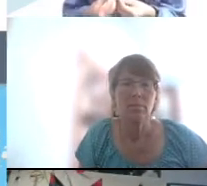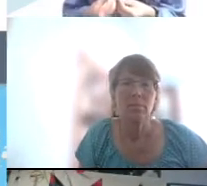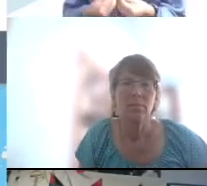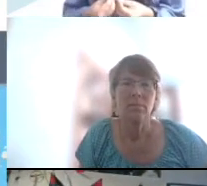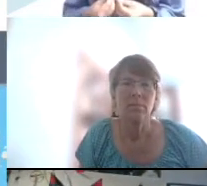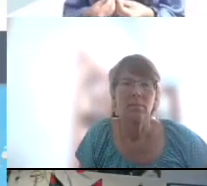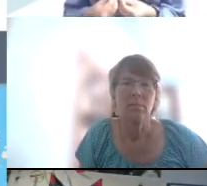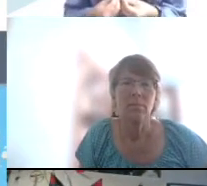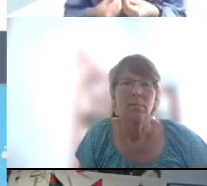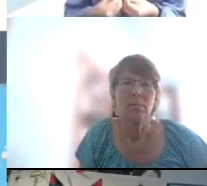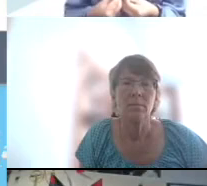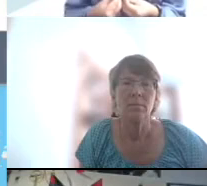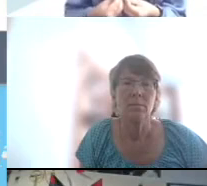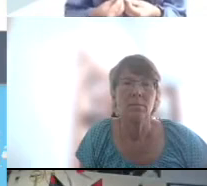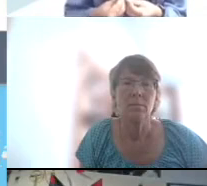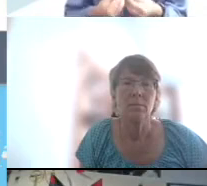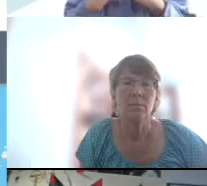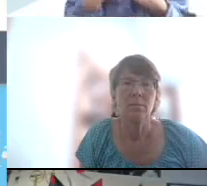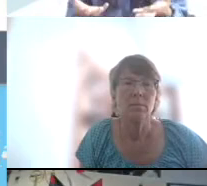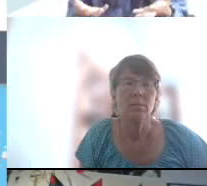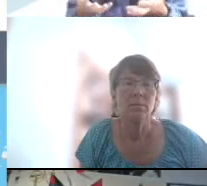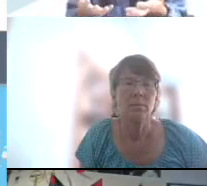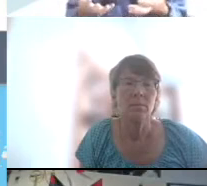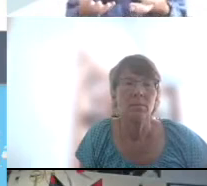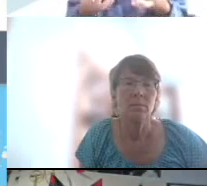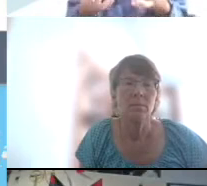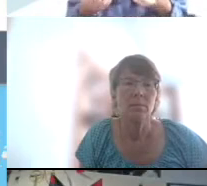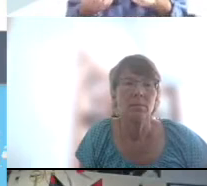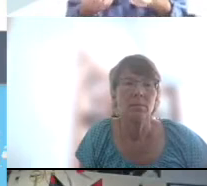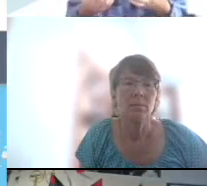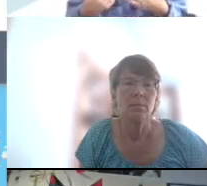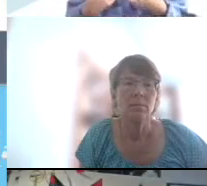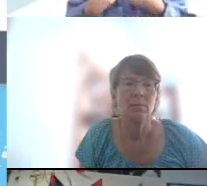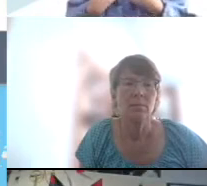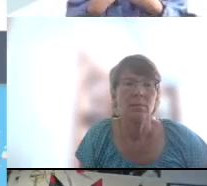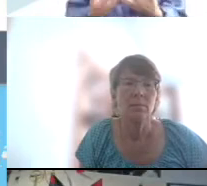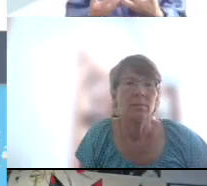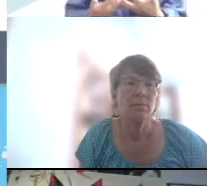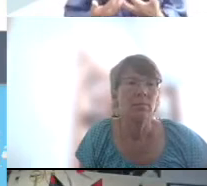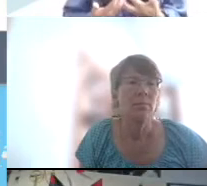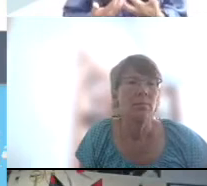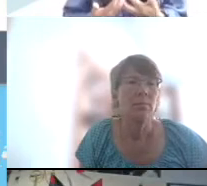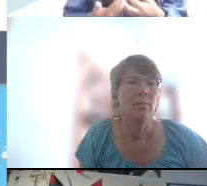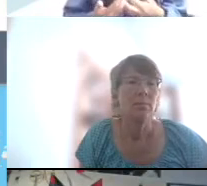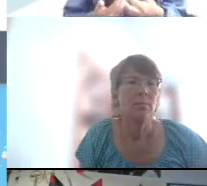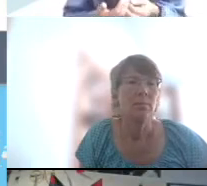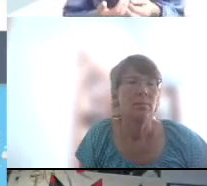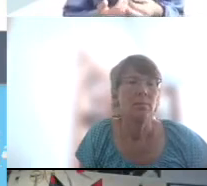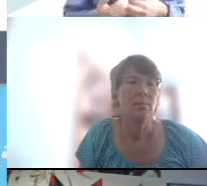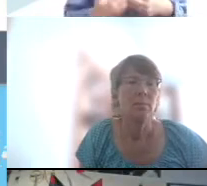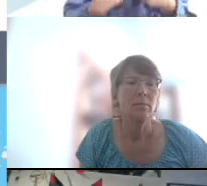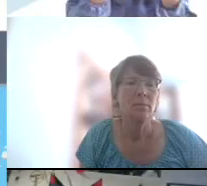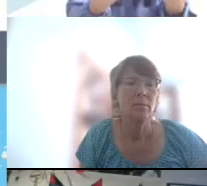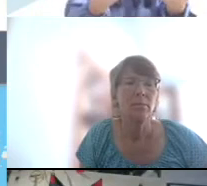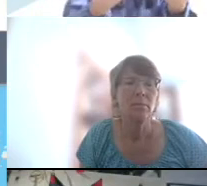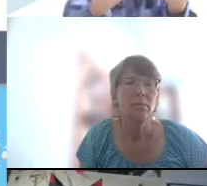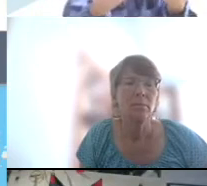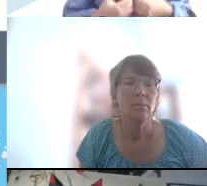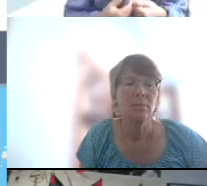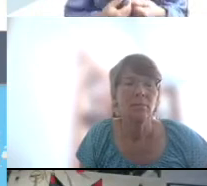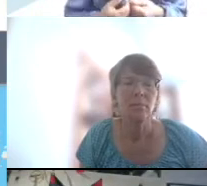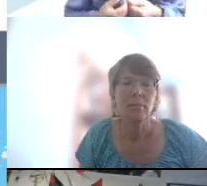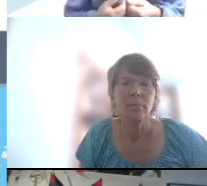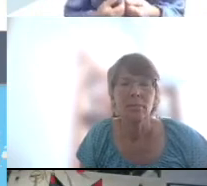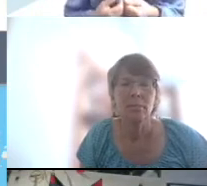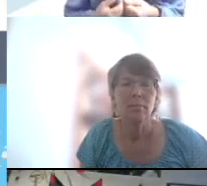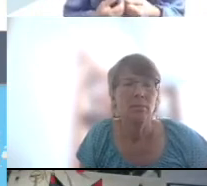territory, I invite you to reflect on the land upon which you have the opportunity to live and work. And if you're not aware upon whose land you live and work, as I've said before,